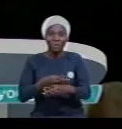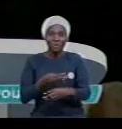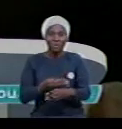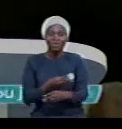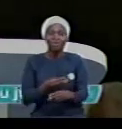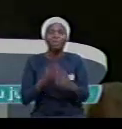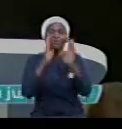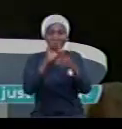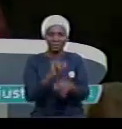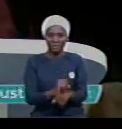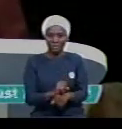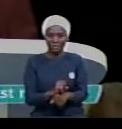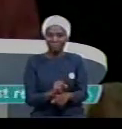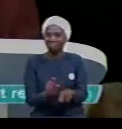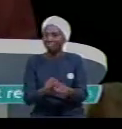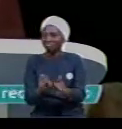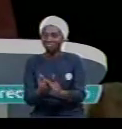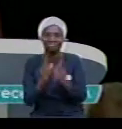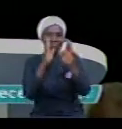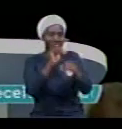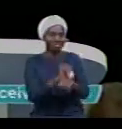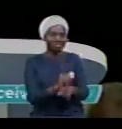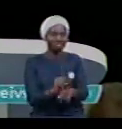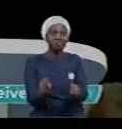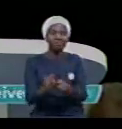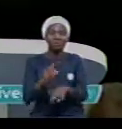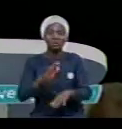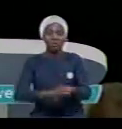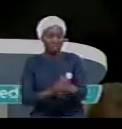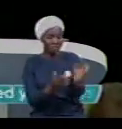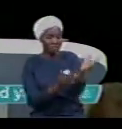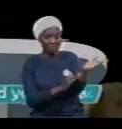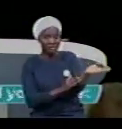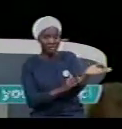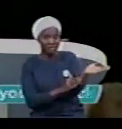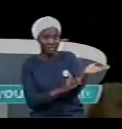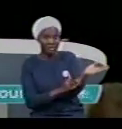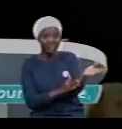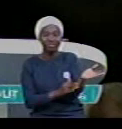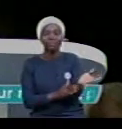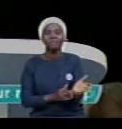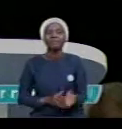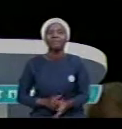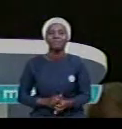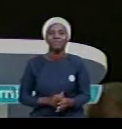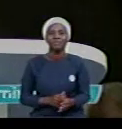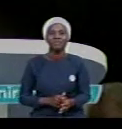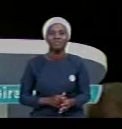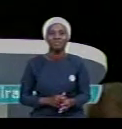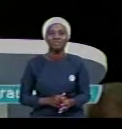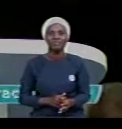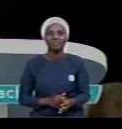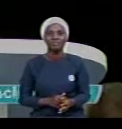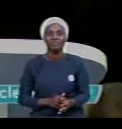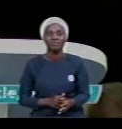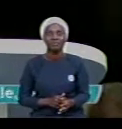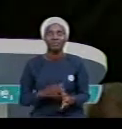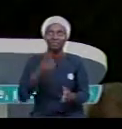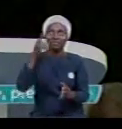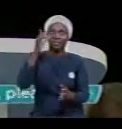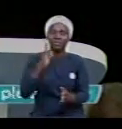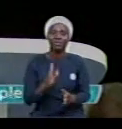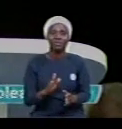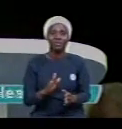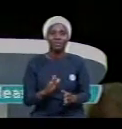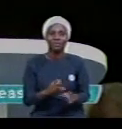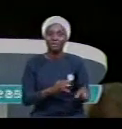skin, on bones, on muscles, soles of feet. God performed miracles on them